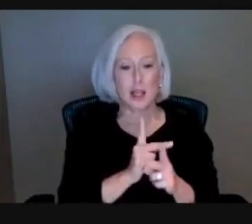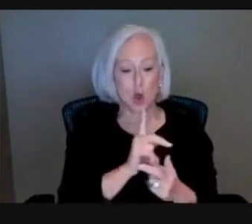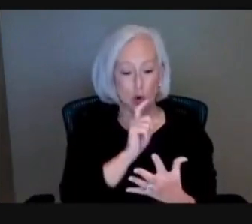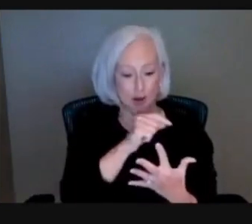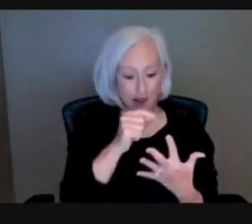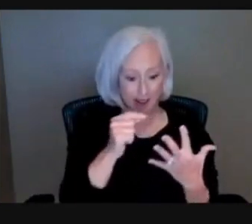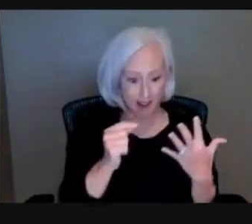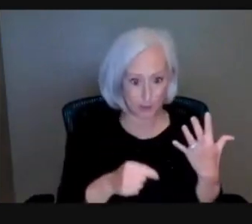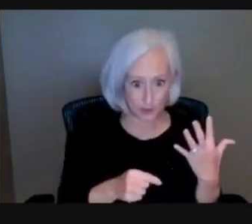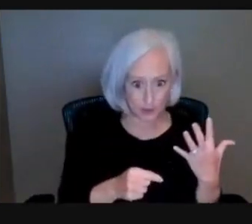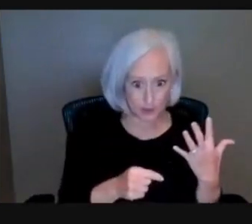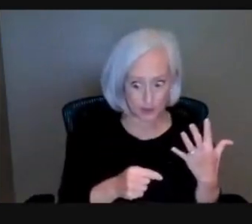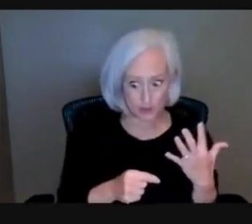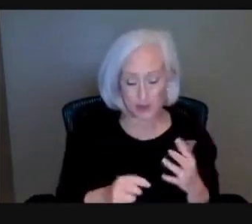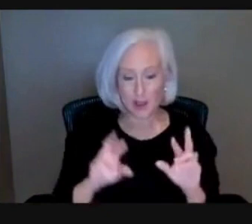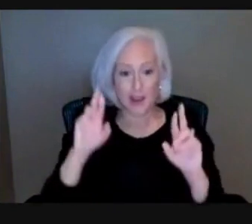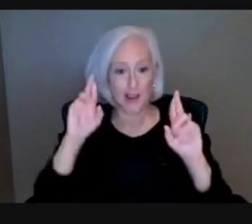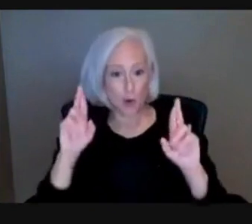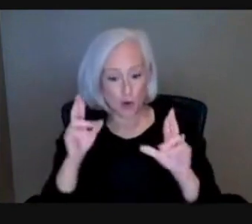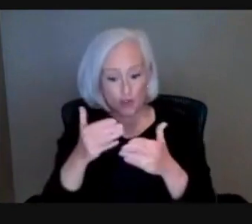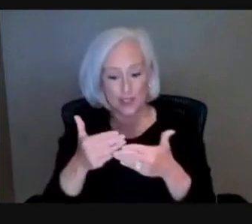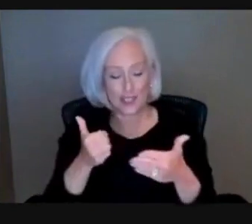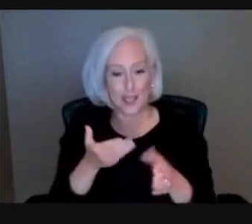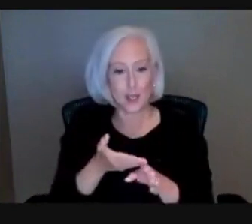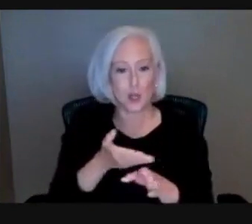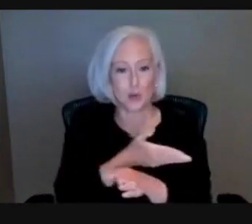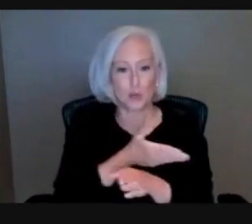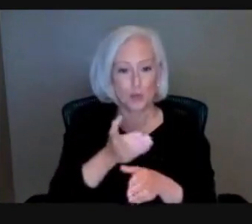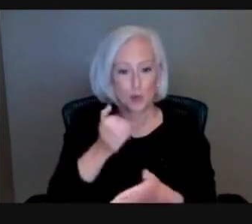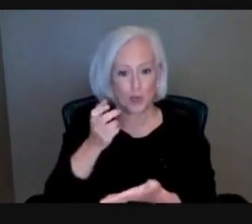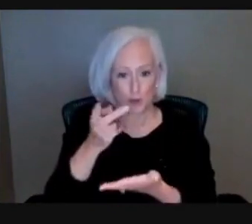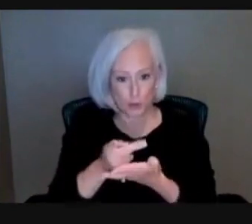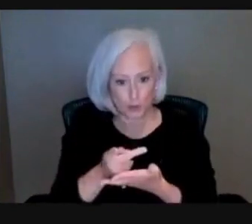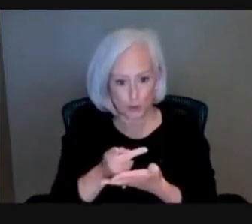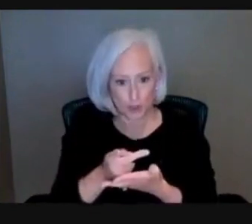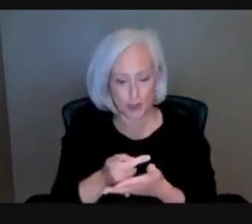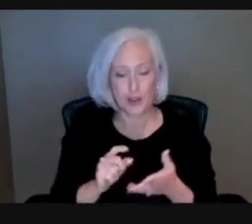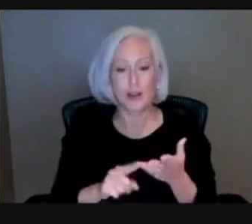most importantly, learn about special programs for home buyers.